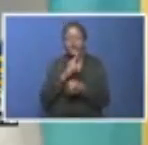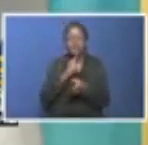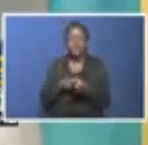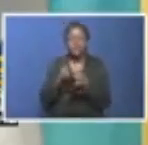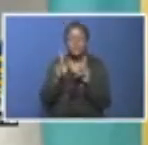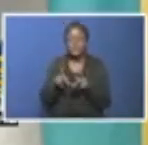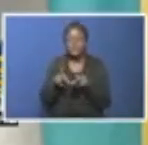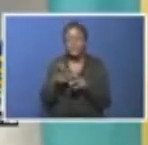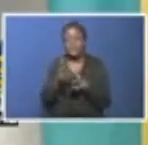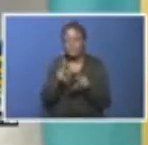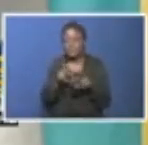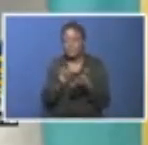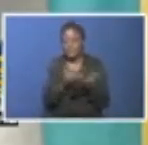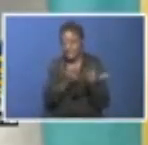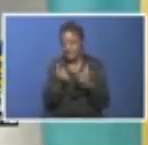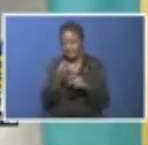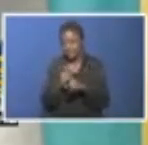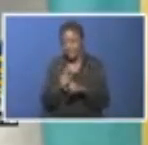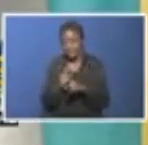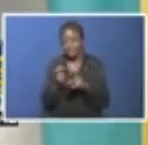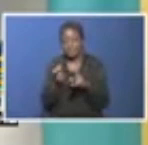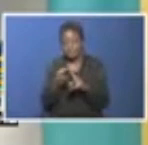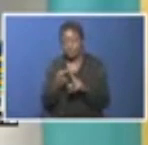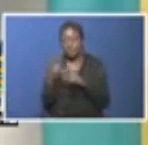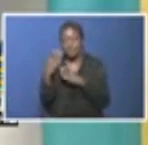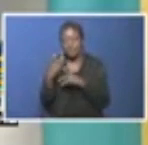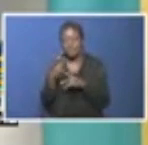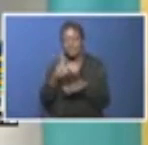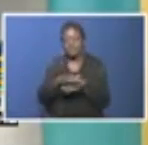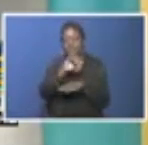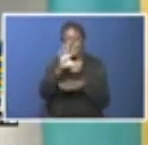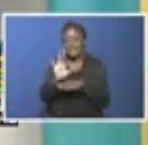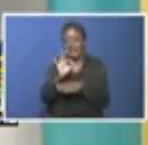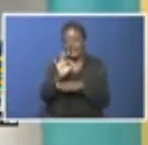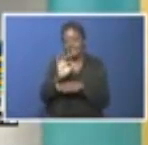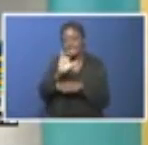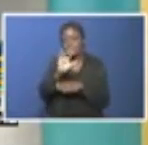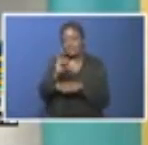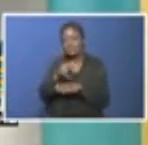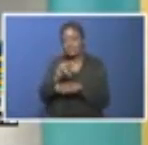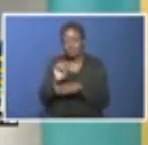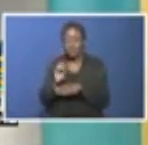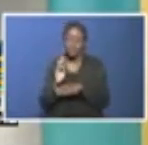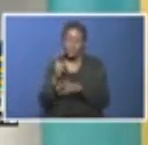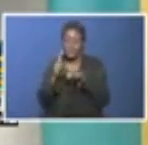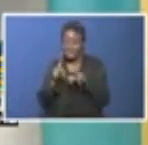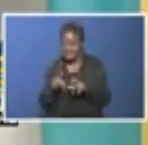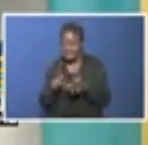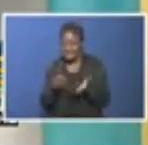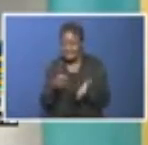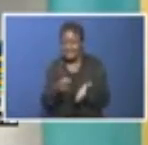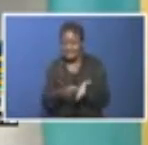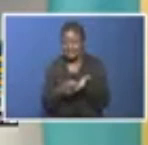Bahamas from London into the Bahamas on the 9th of June, we did the testing of the samples that we took